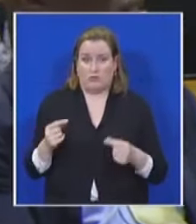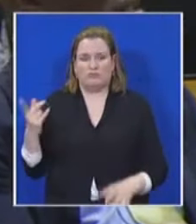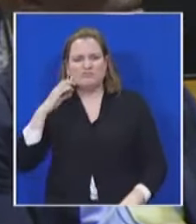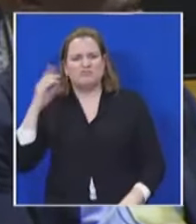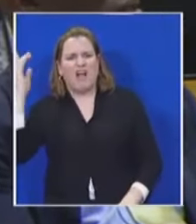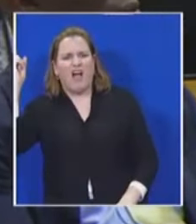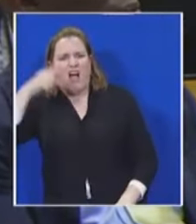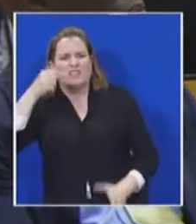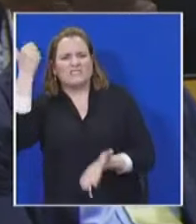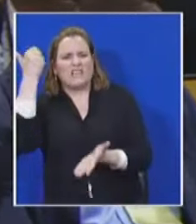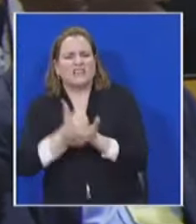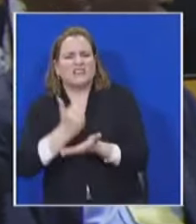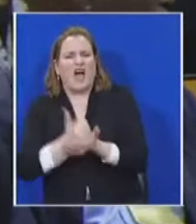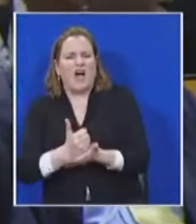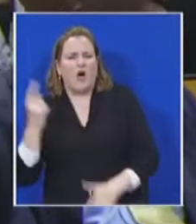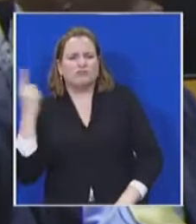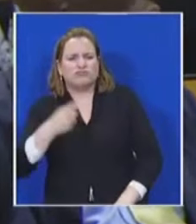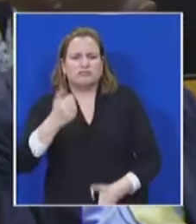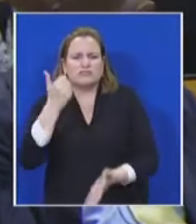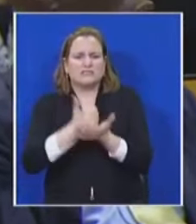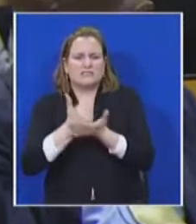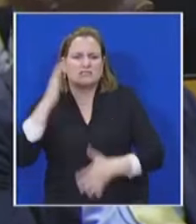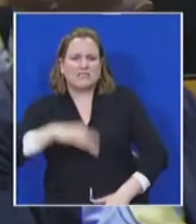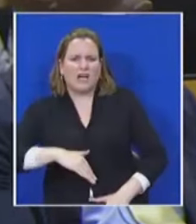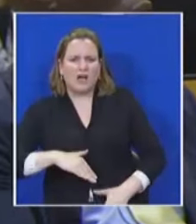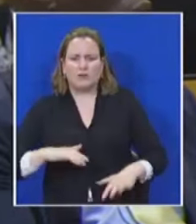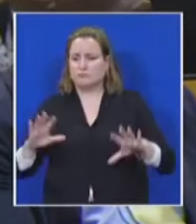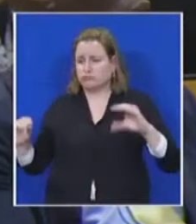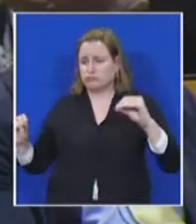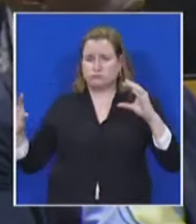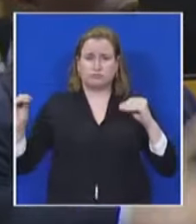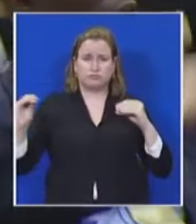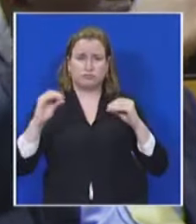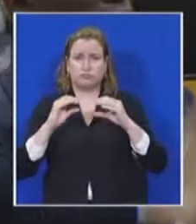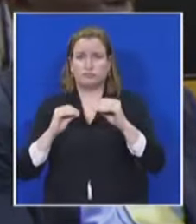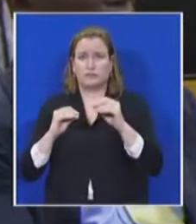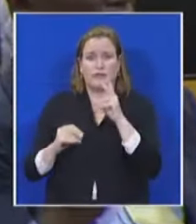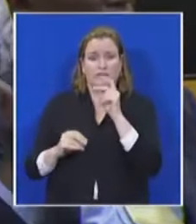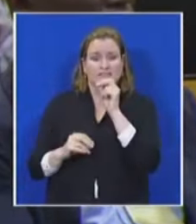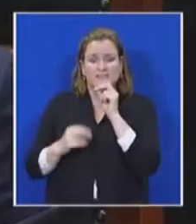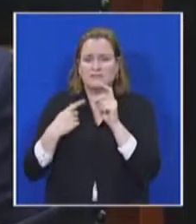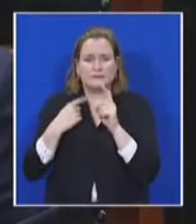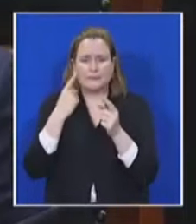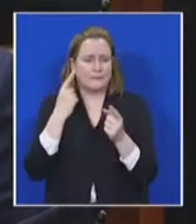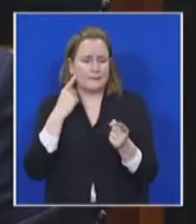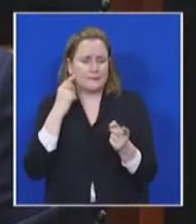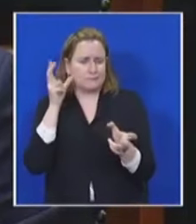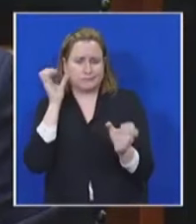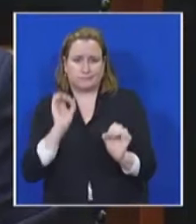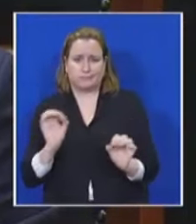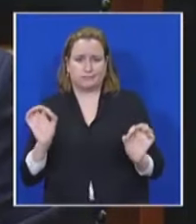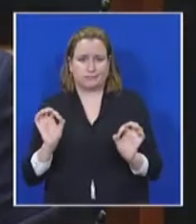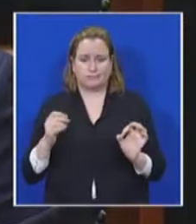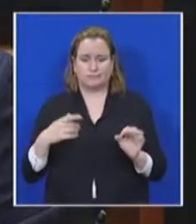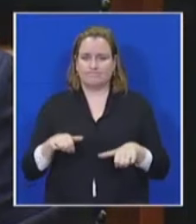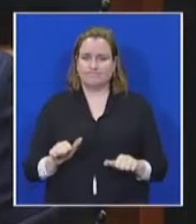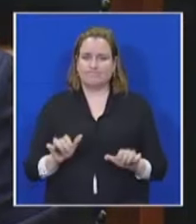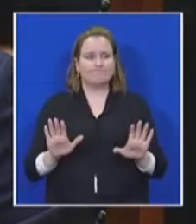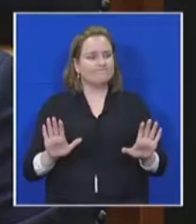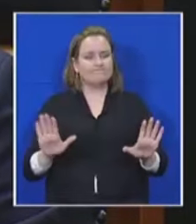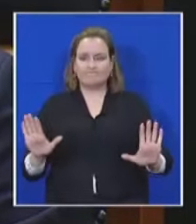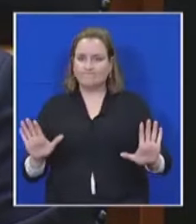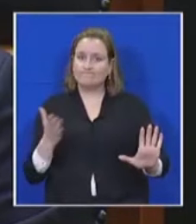I've got to say. Sit down. We are dealing... Point of order, Speaker. Honorable members, I requested you not to speak on